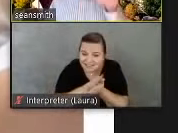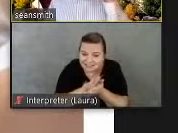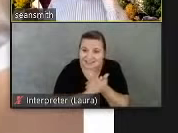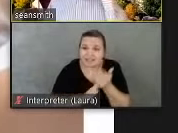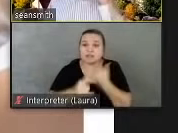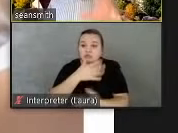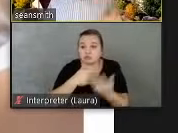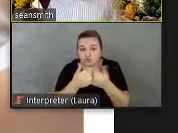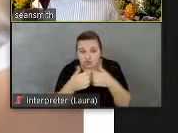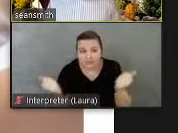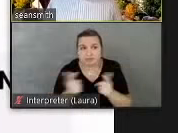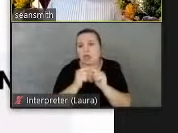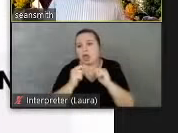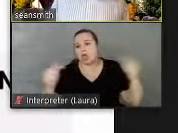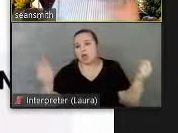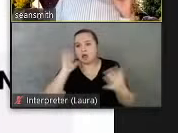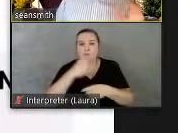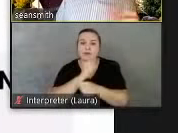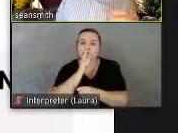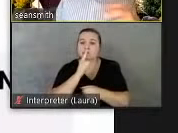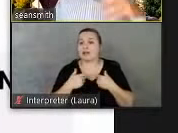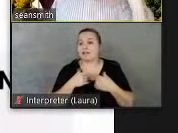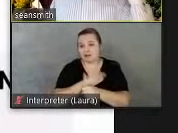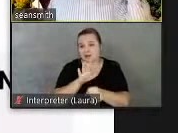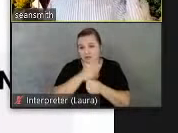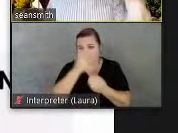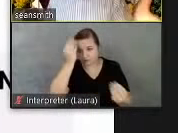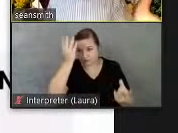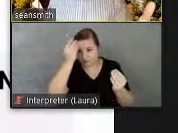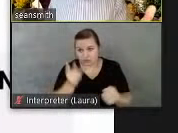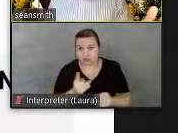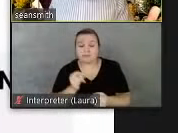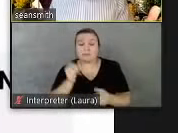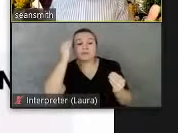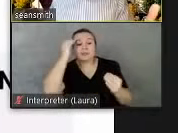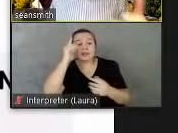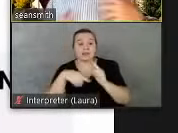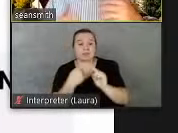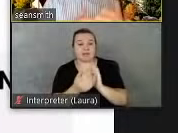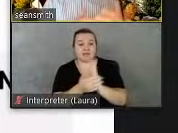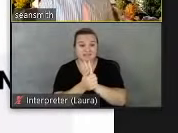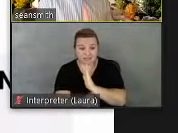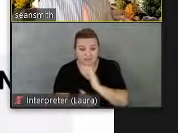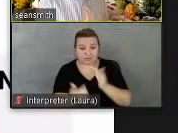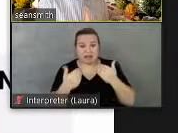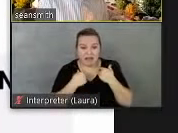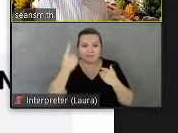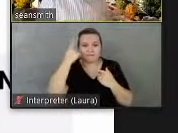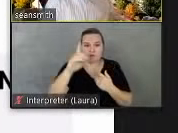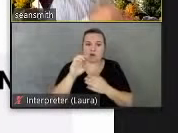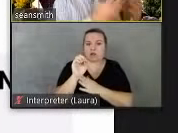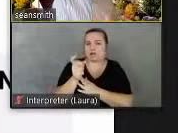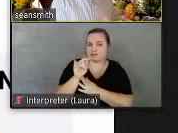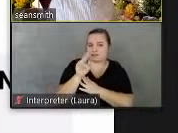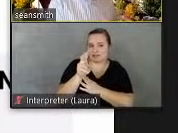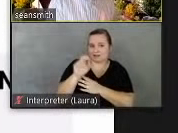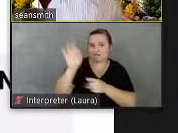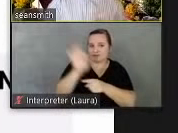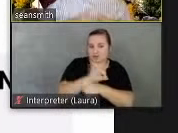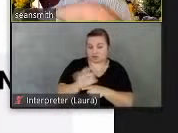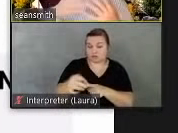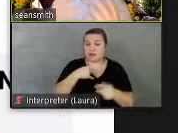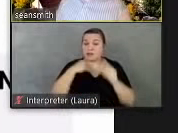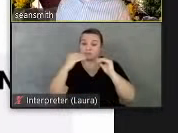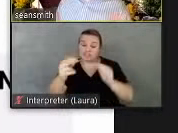this information, et cetera, et cetera. Think about the skills I need to develop in executive functions while I'm teaching reading, while I'm teaching writing, while